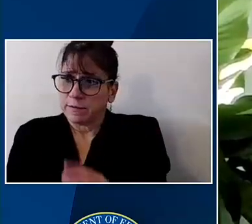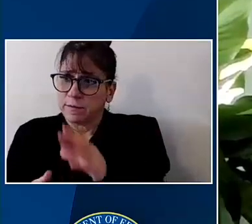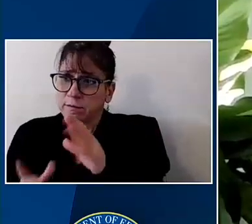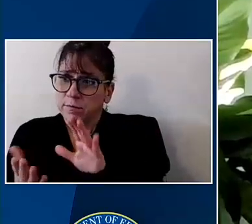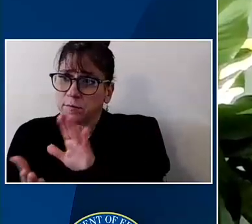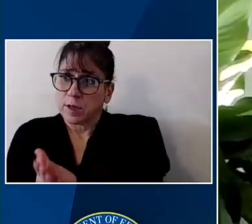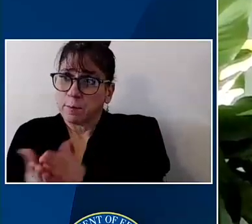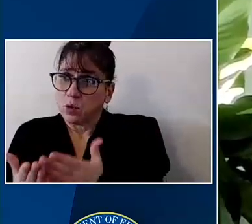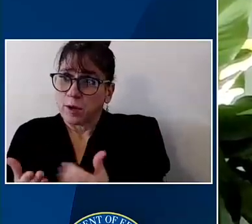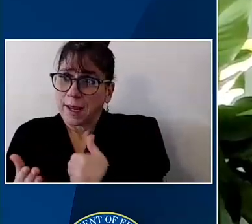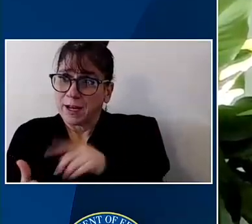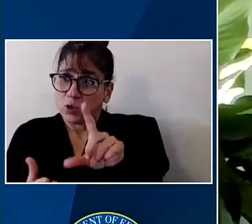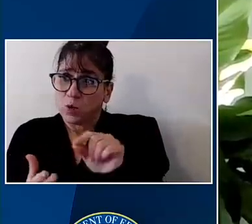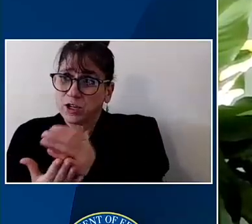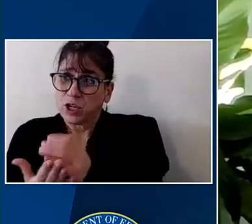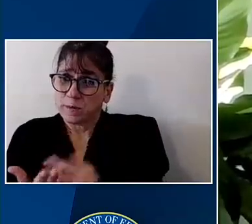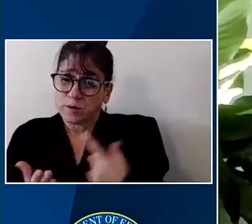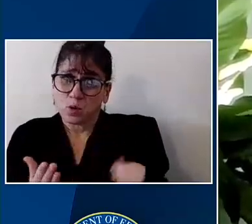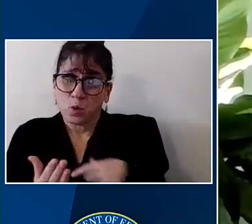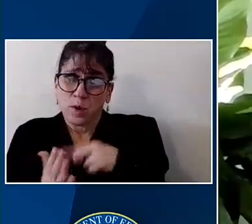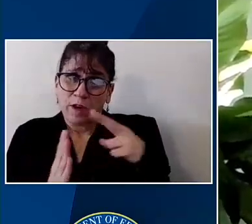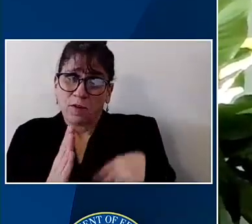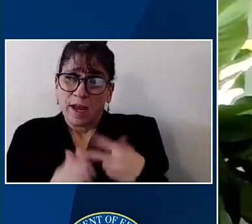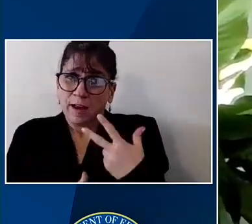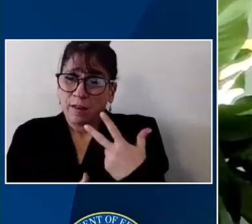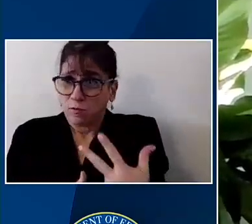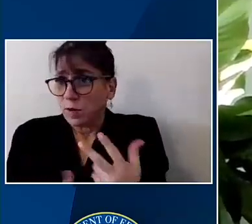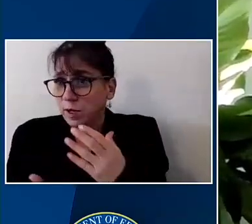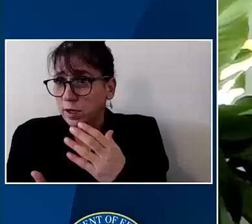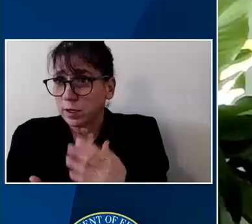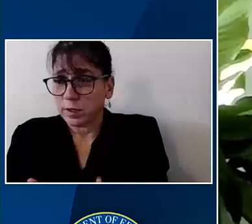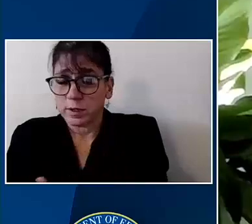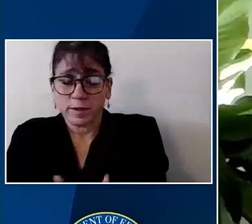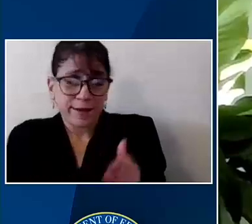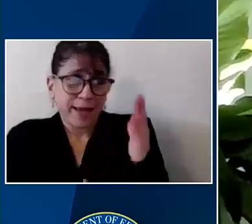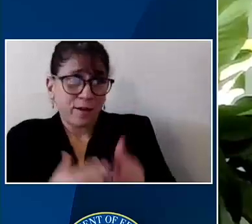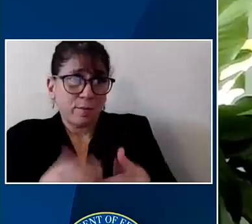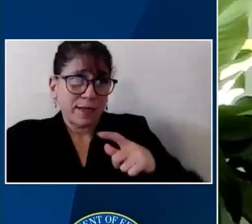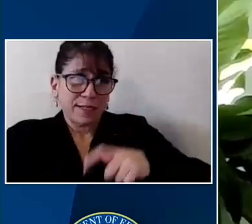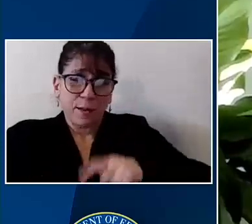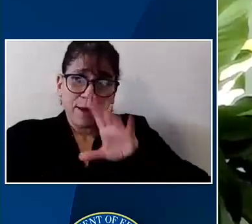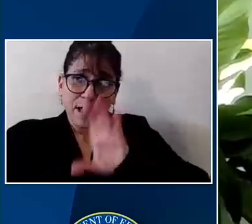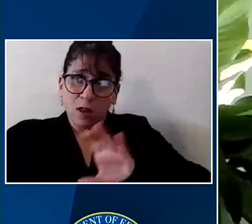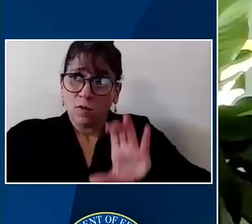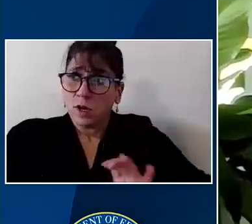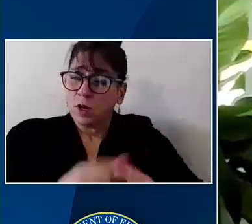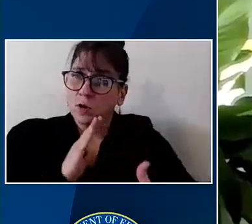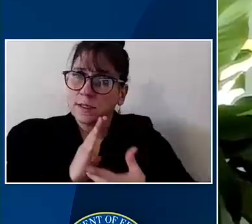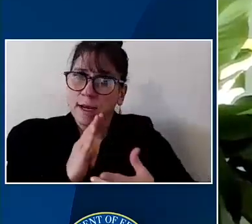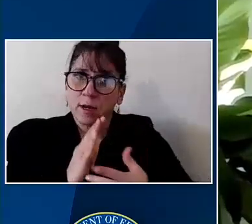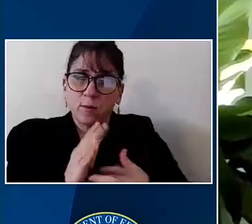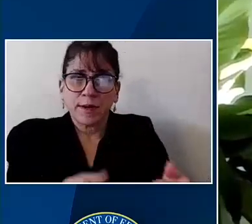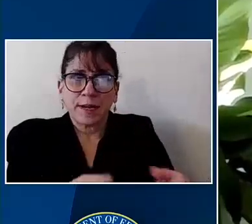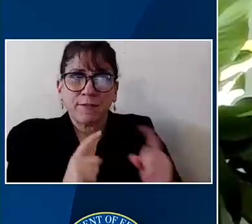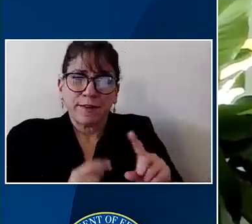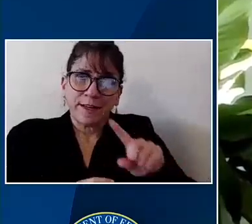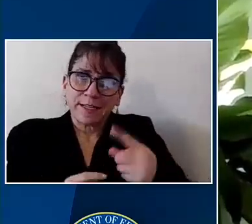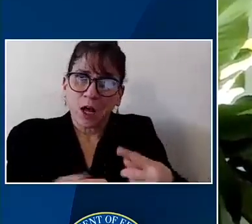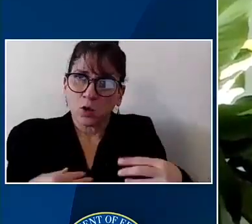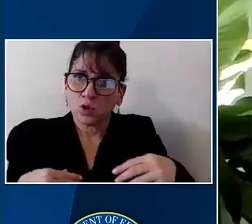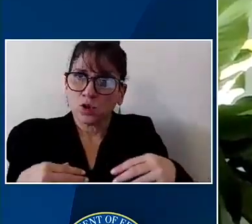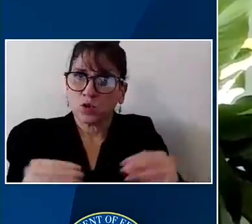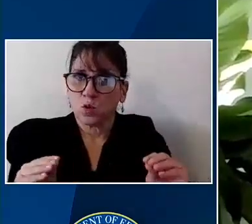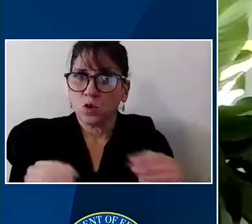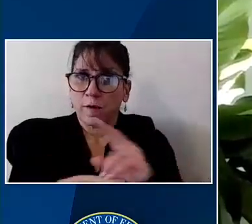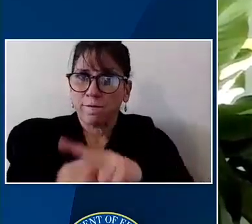about 3 of them. It was near the end of my time at Colorado Tech that I realized we had been given what I call the dollar store version of a medical billing